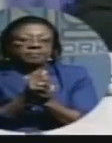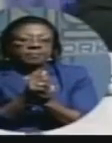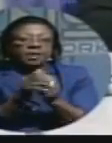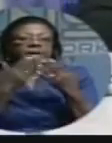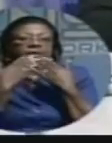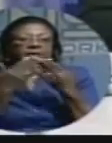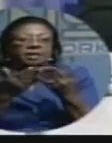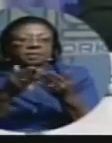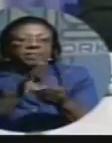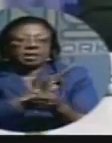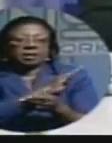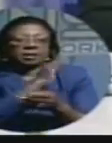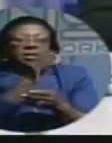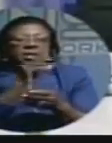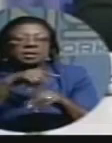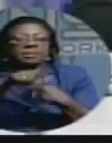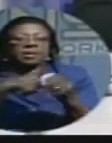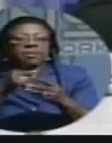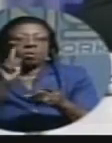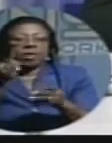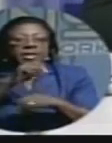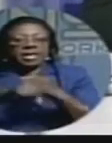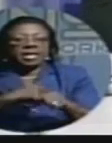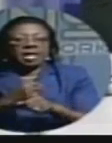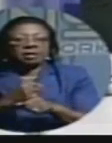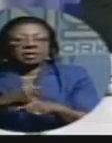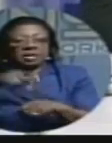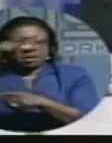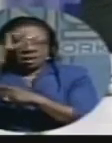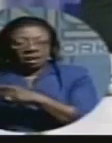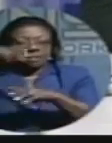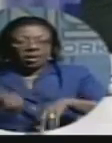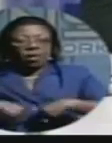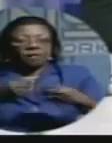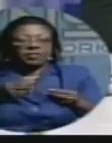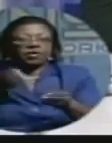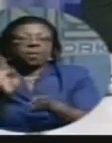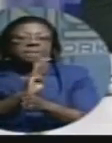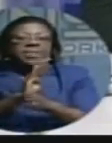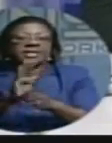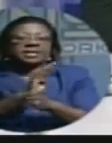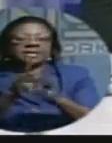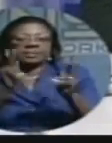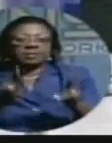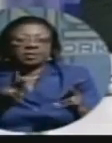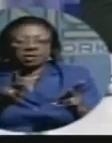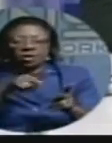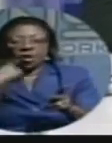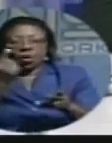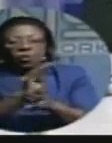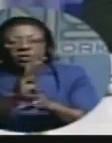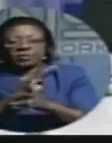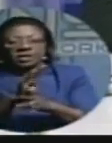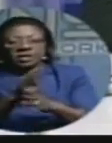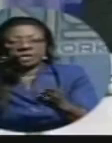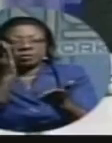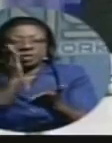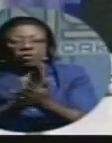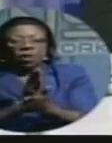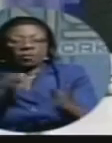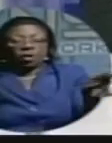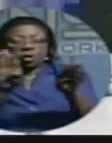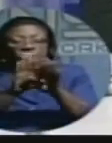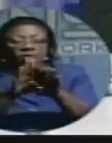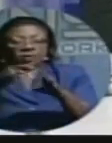Thanks a lot, Basil. Well, it's been about a year now since the government's offer to business persons affected by the roadworks to apply for